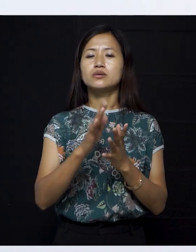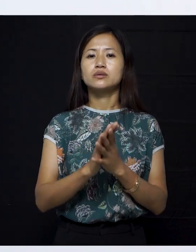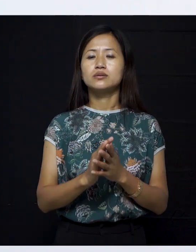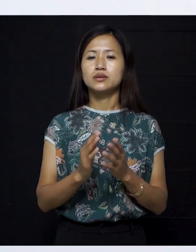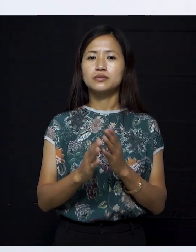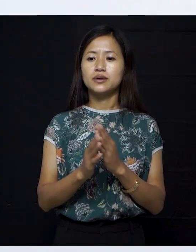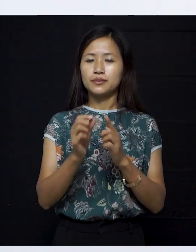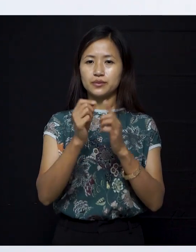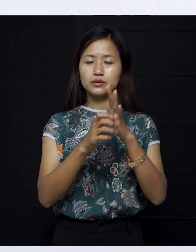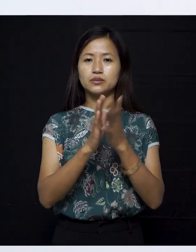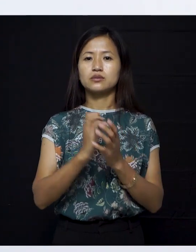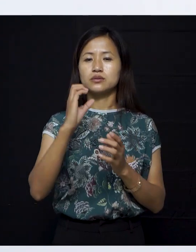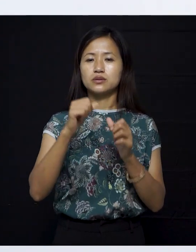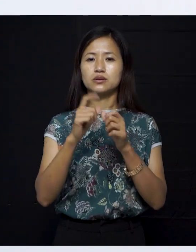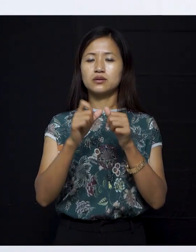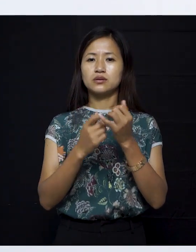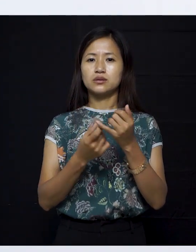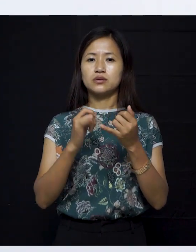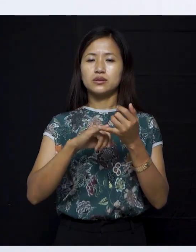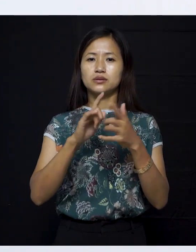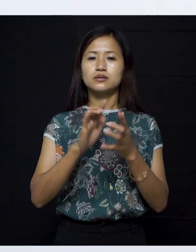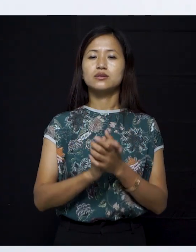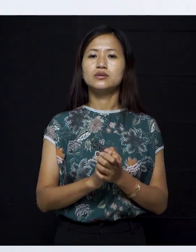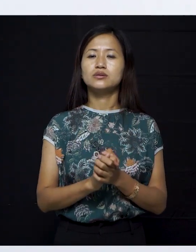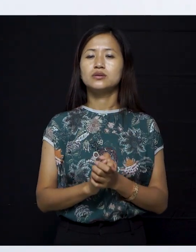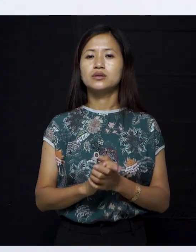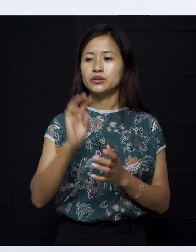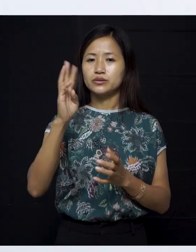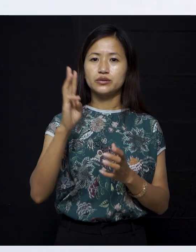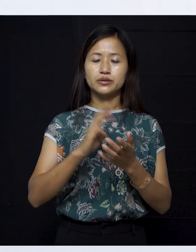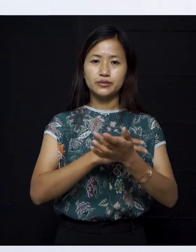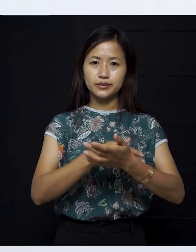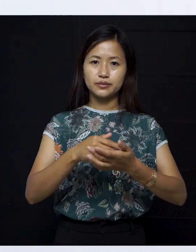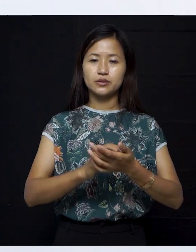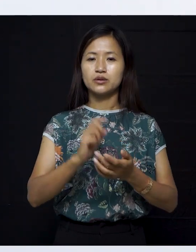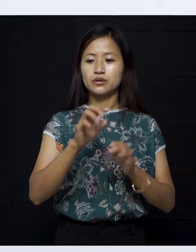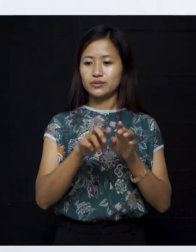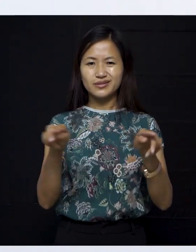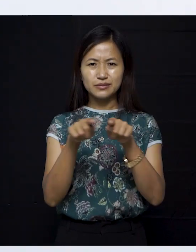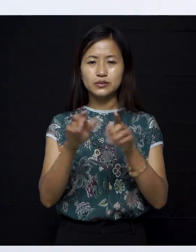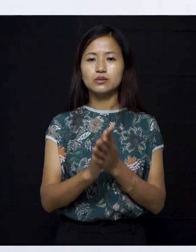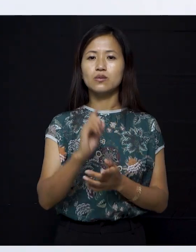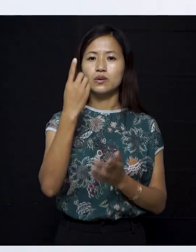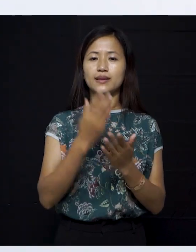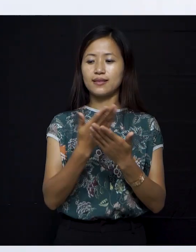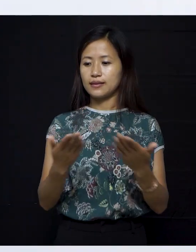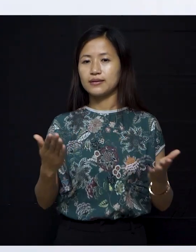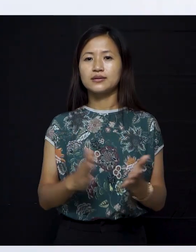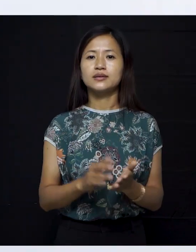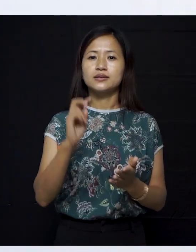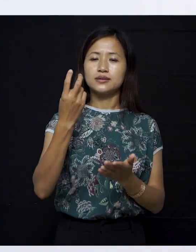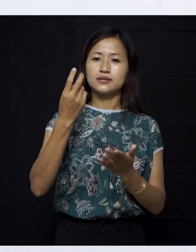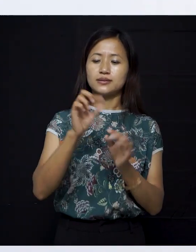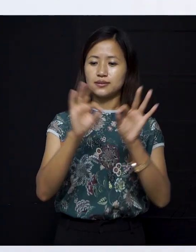or independent clause. Do not get confused with these 3 names. All these 3 names refer to one thing. That means sentences that can stand on their